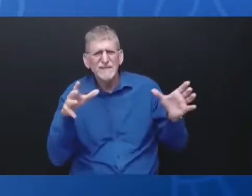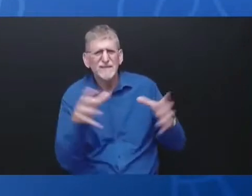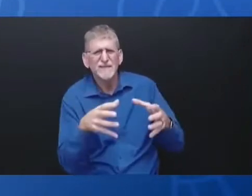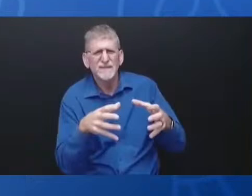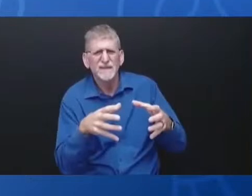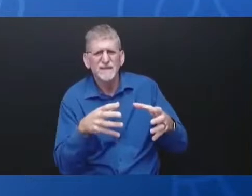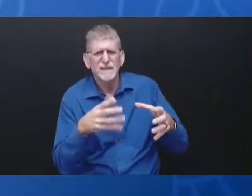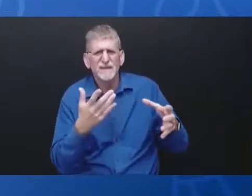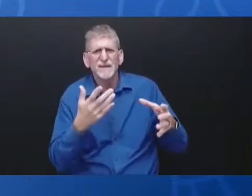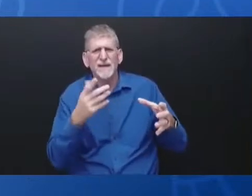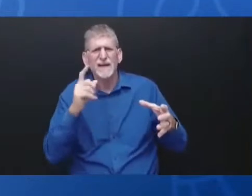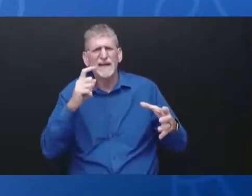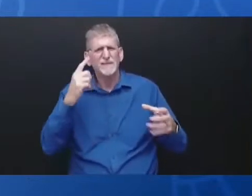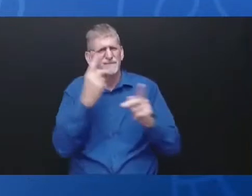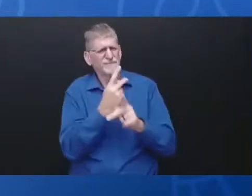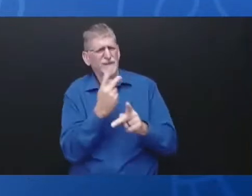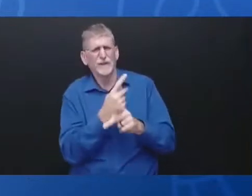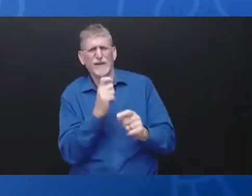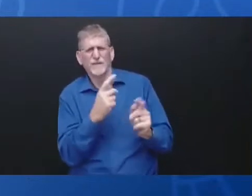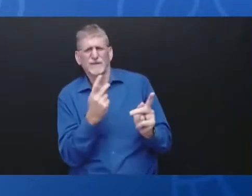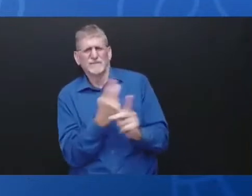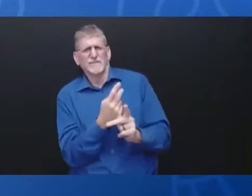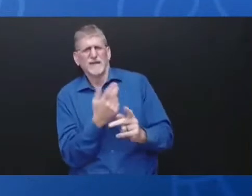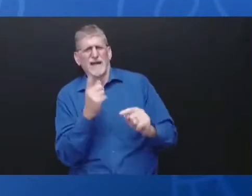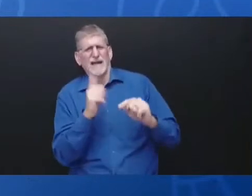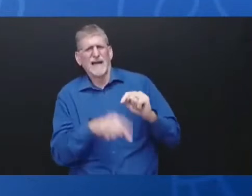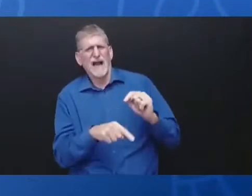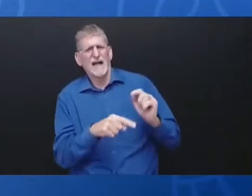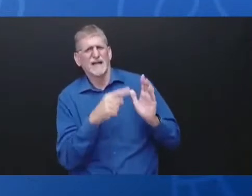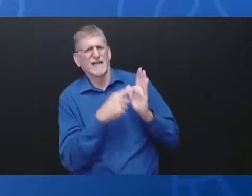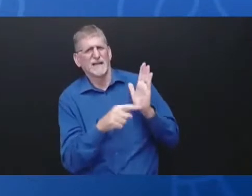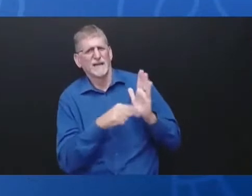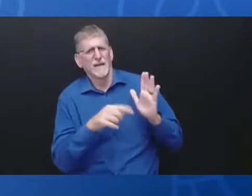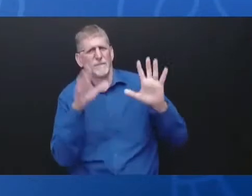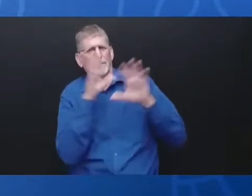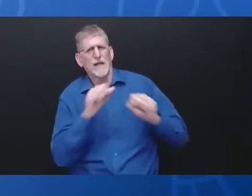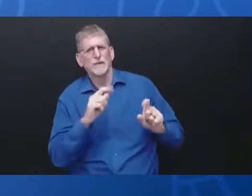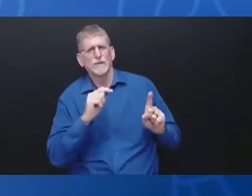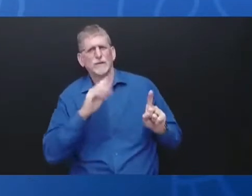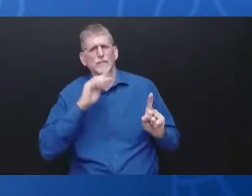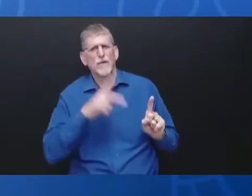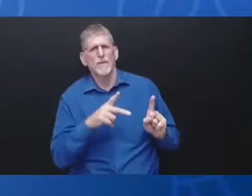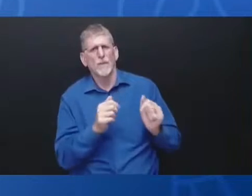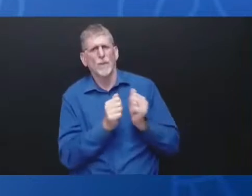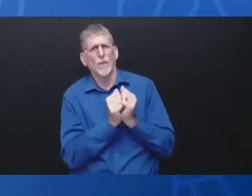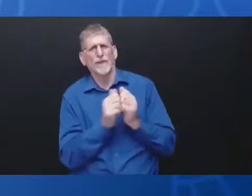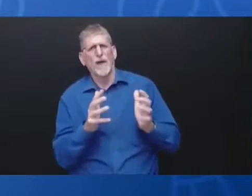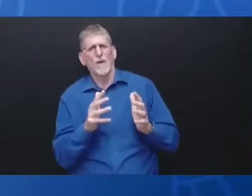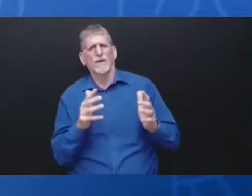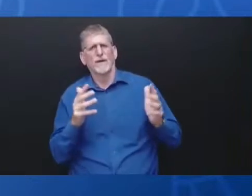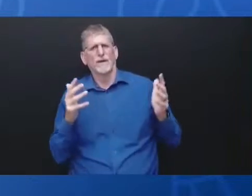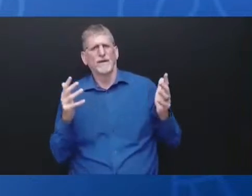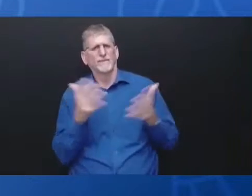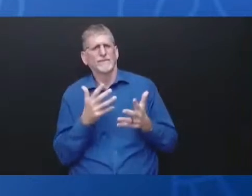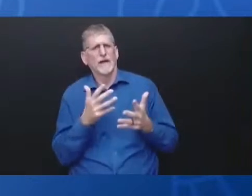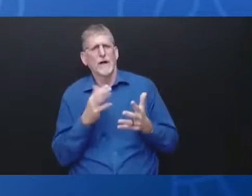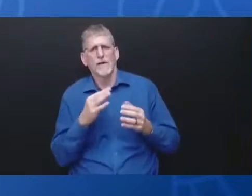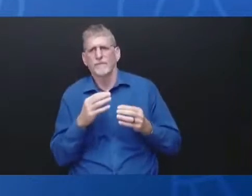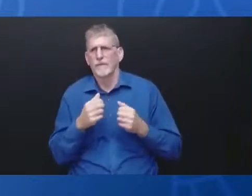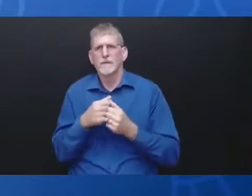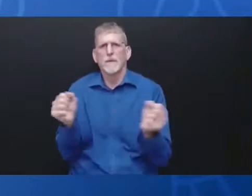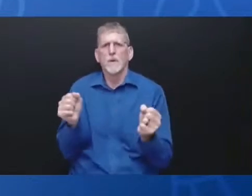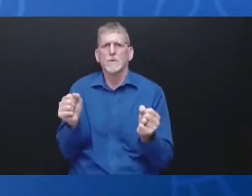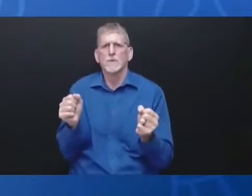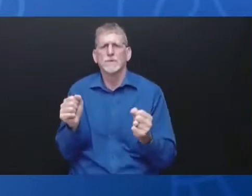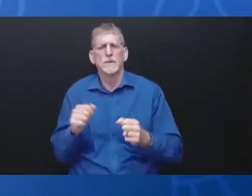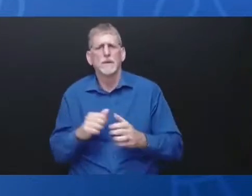criticize President Trump without fear of being expelled? Well, I think it's not about criticism. This was the